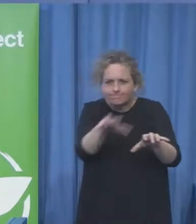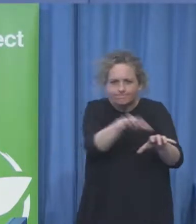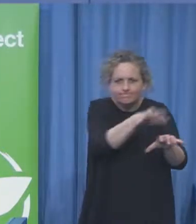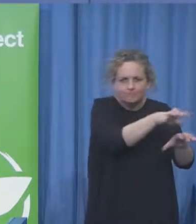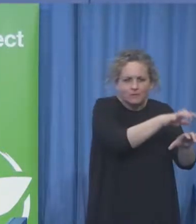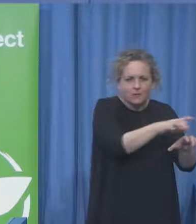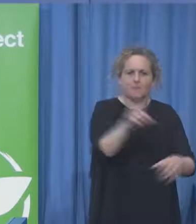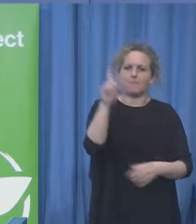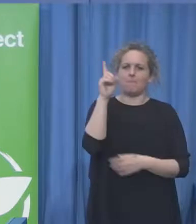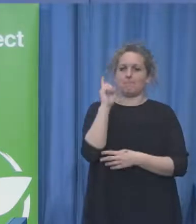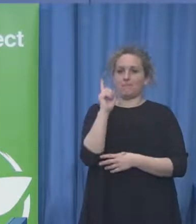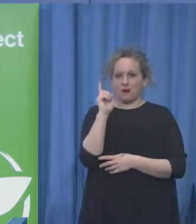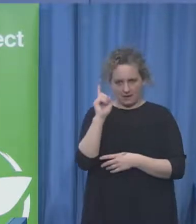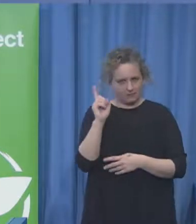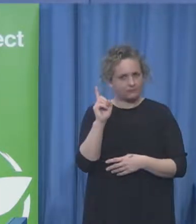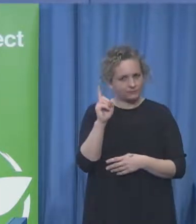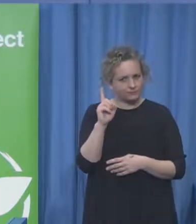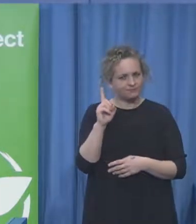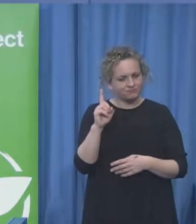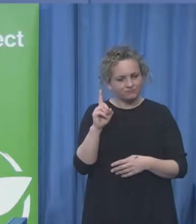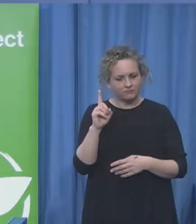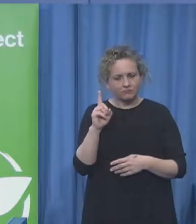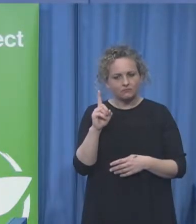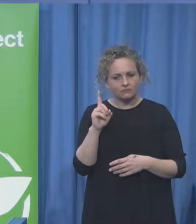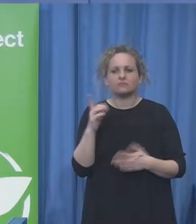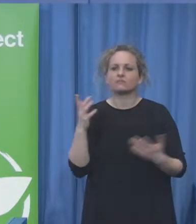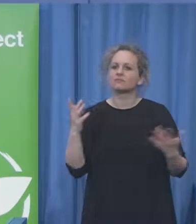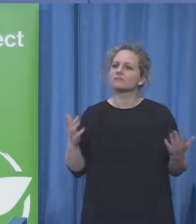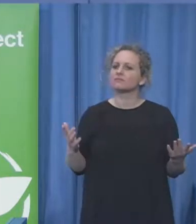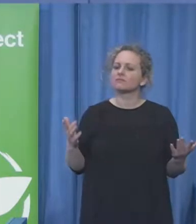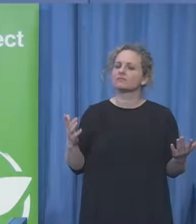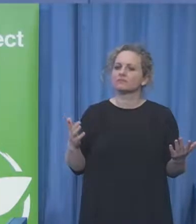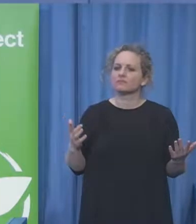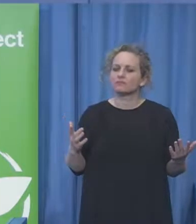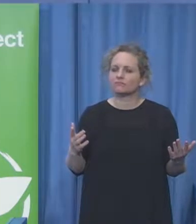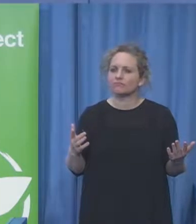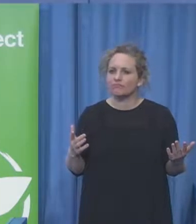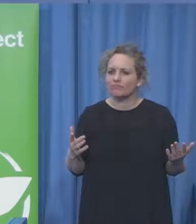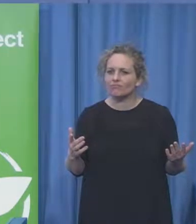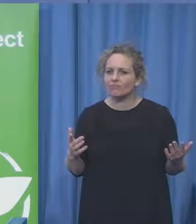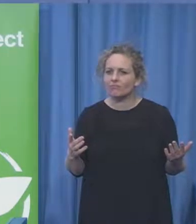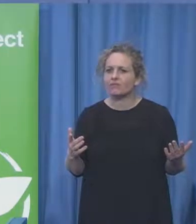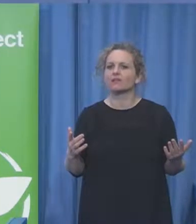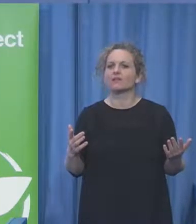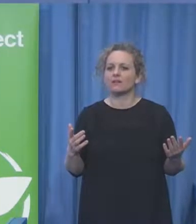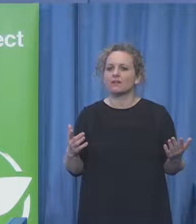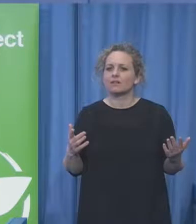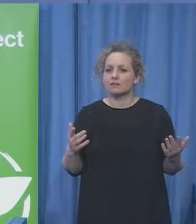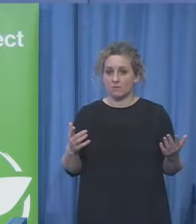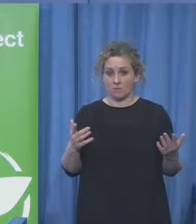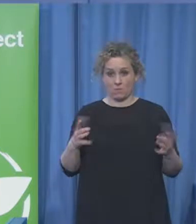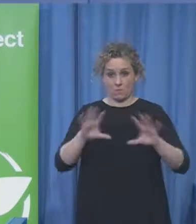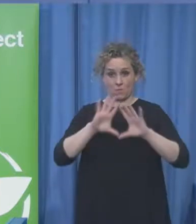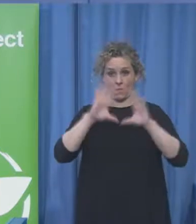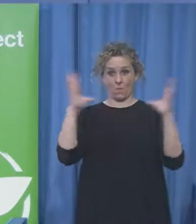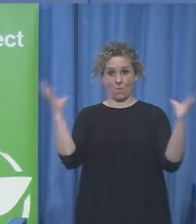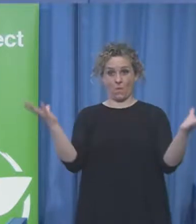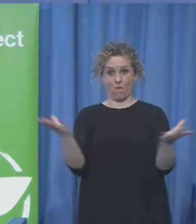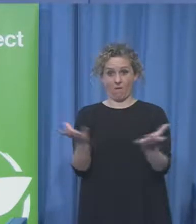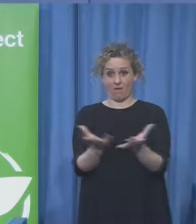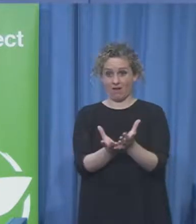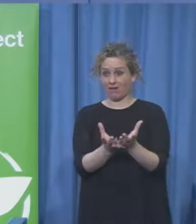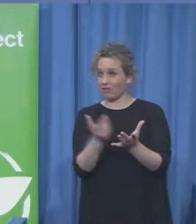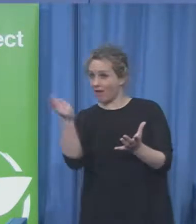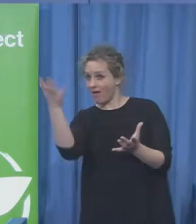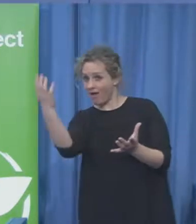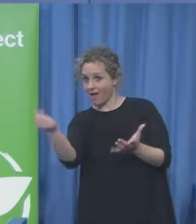it has a cross-cutting issues in all the innovative practices and policies. And I would like to recall some of